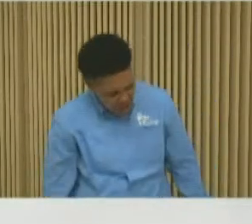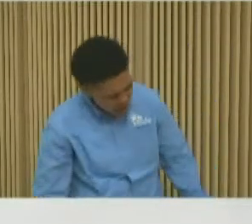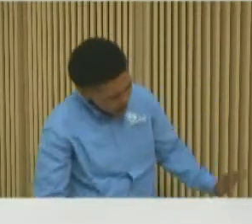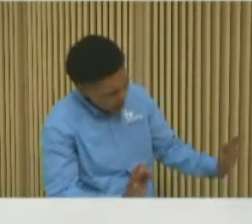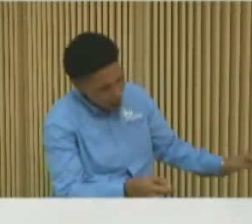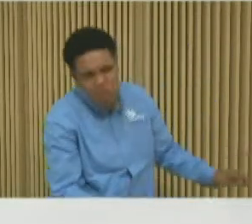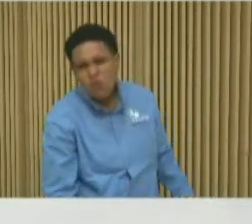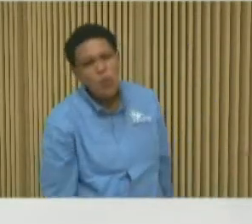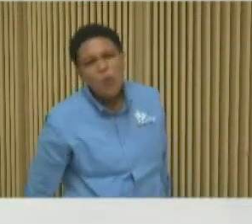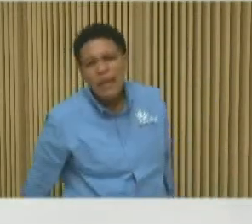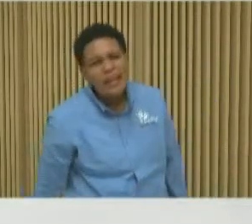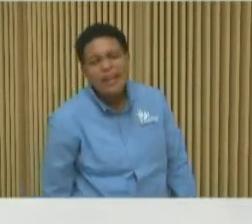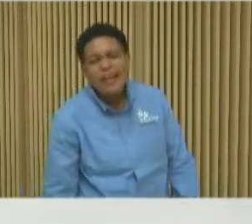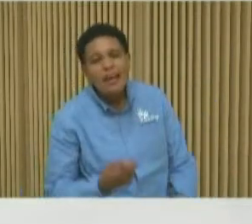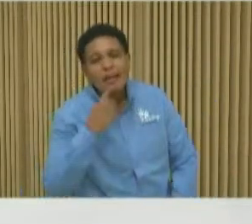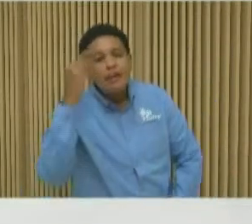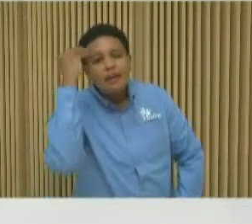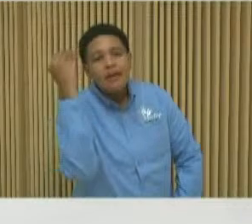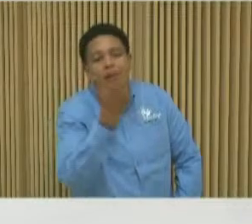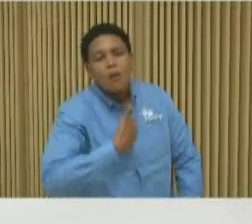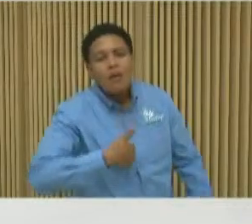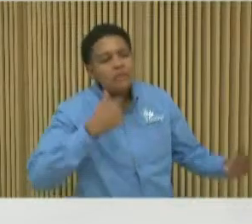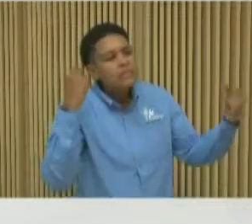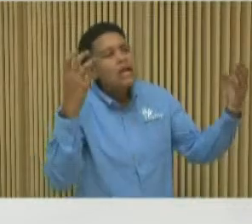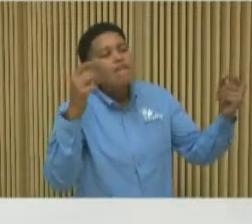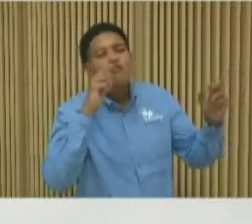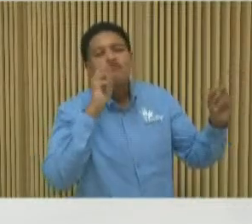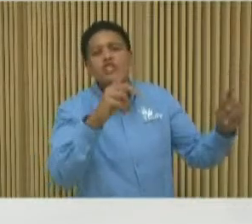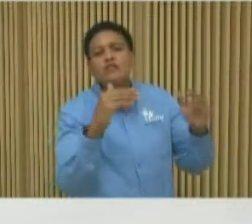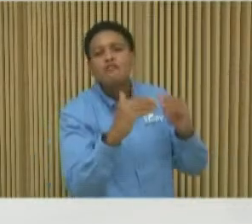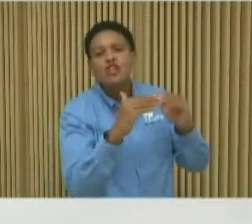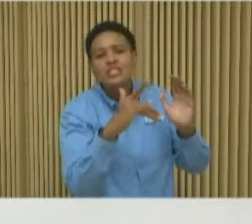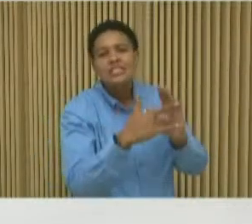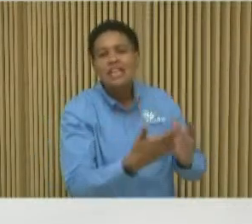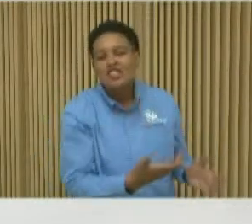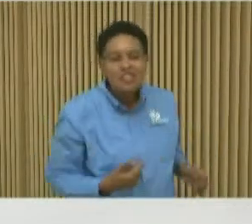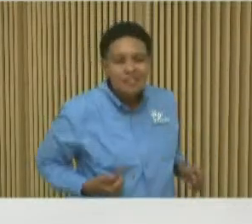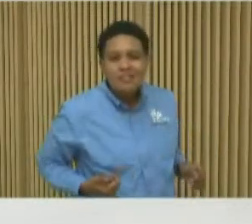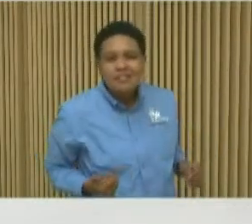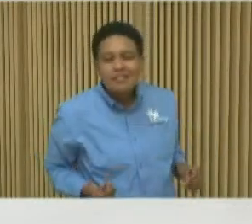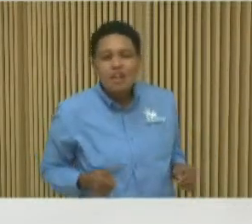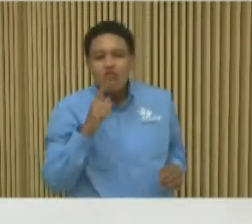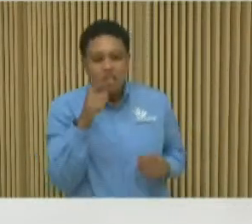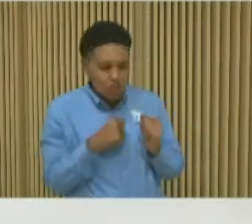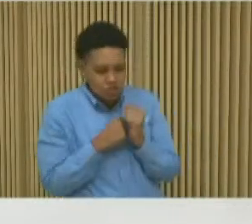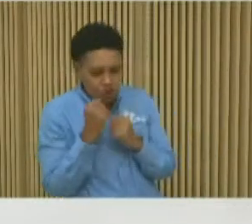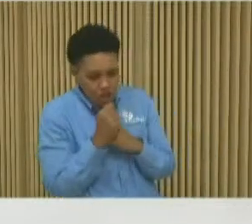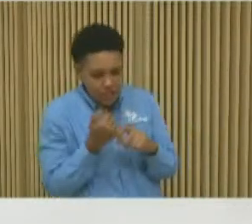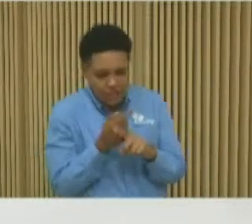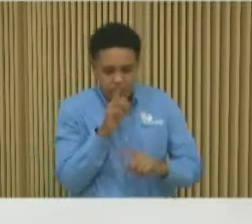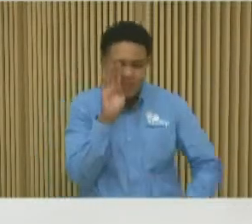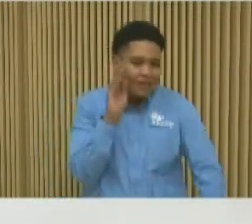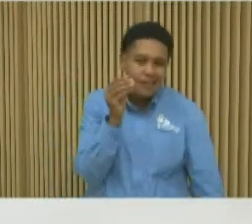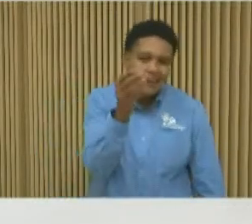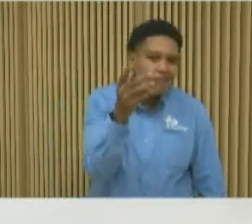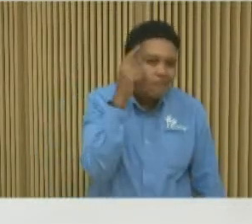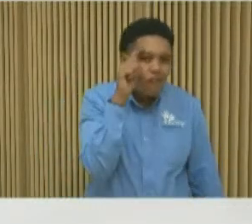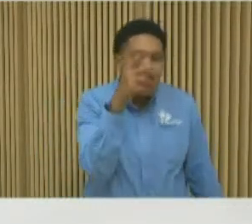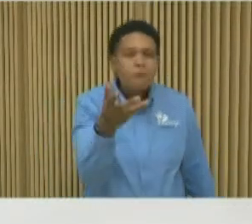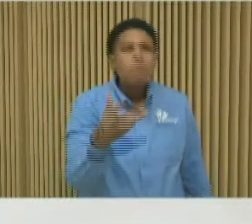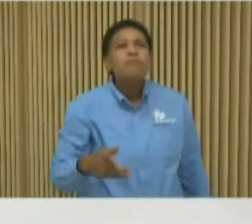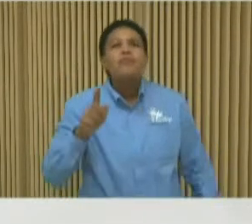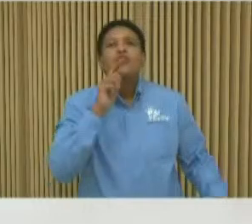as I said, we have several restorative justice centers. The instruction that has been given to